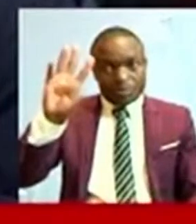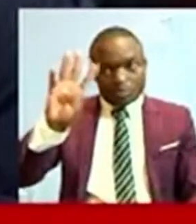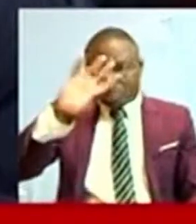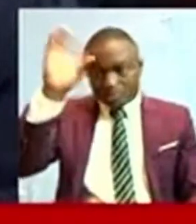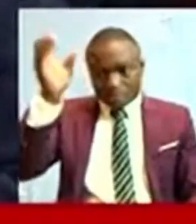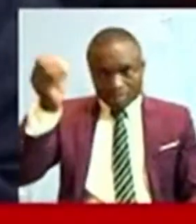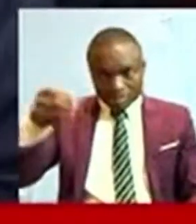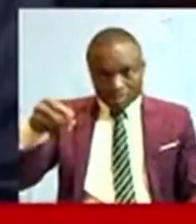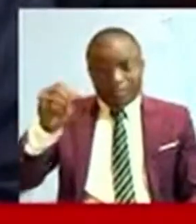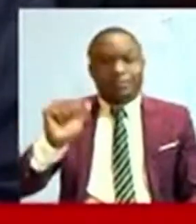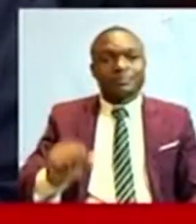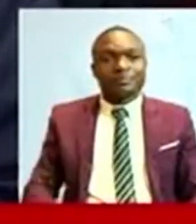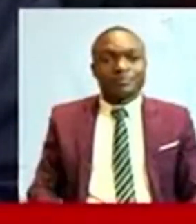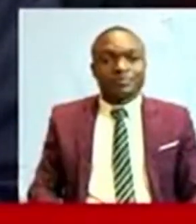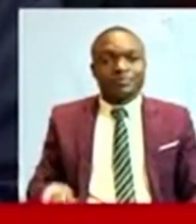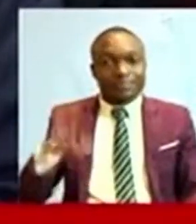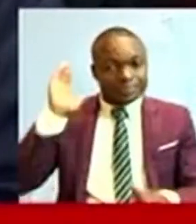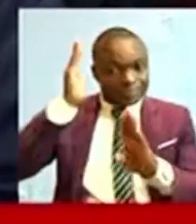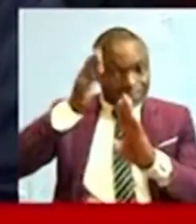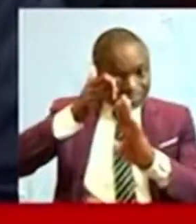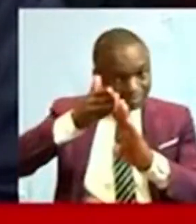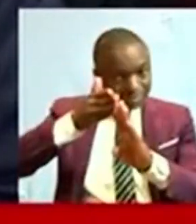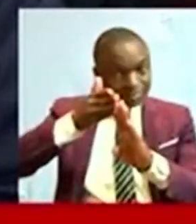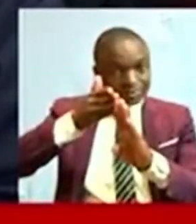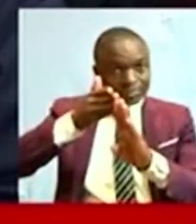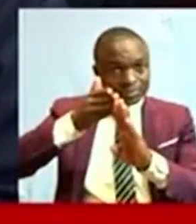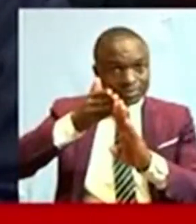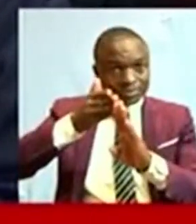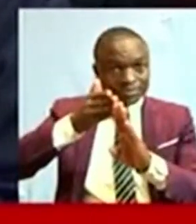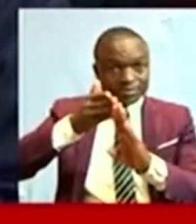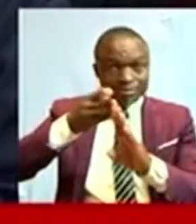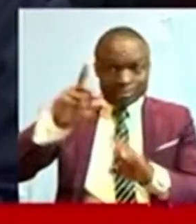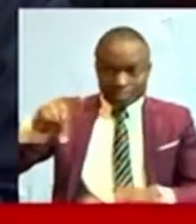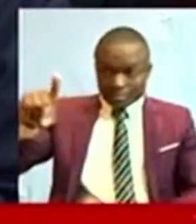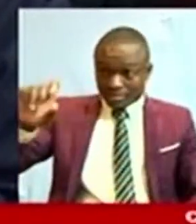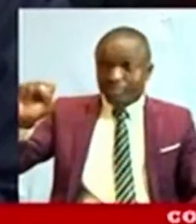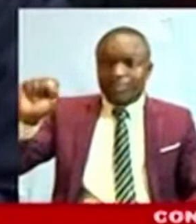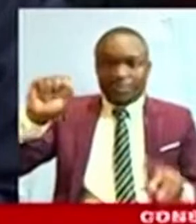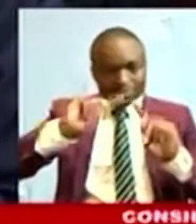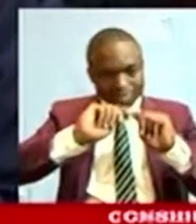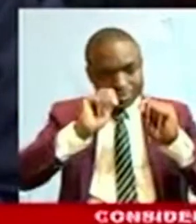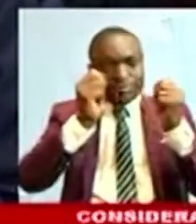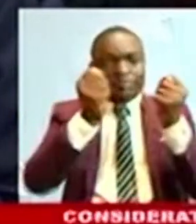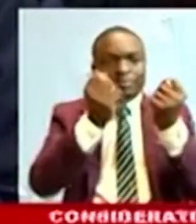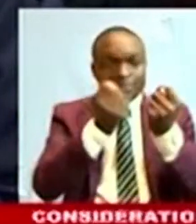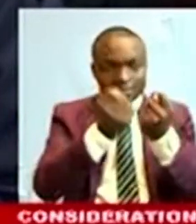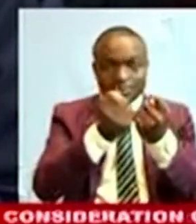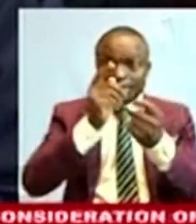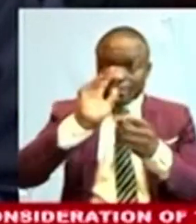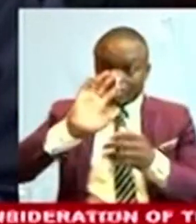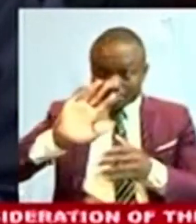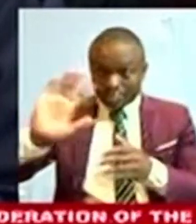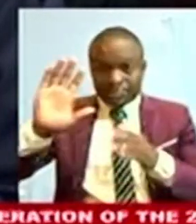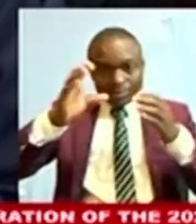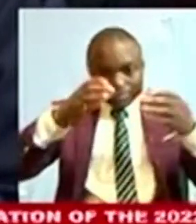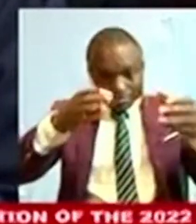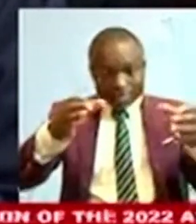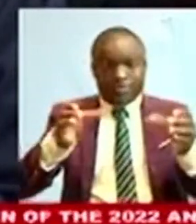particularly I will refer, Chair, the PS and the team to my constituency.